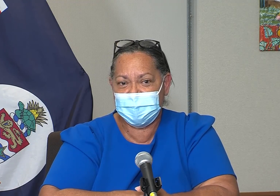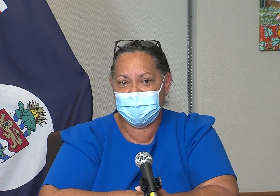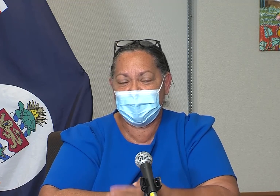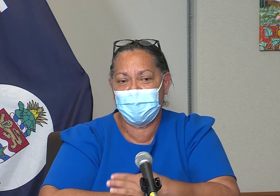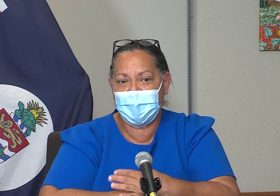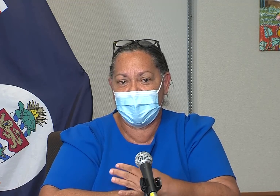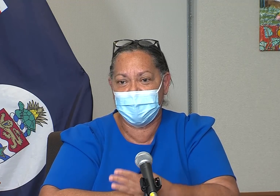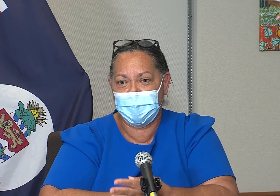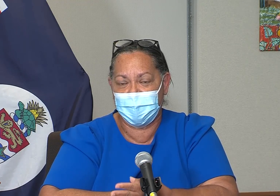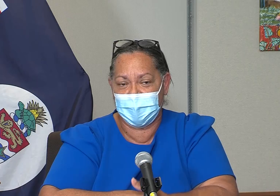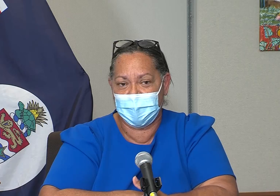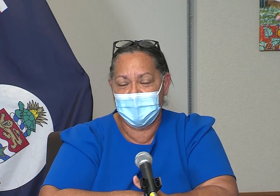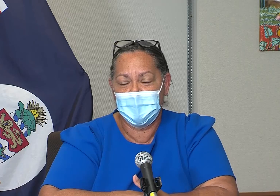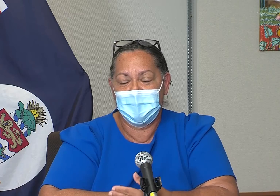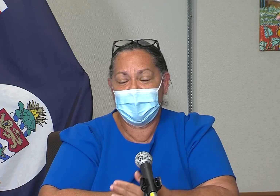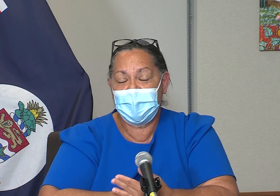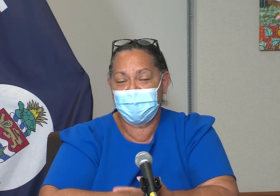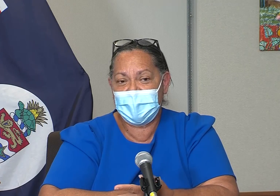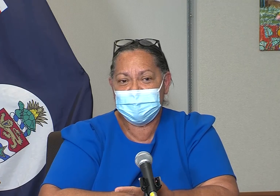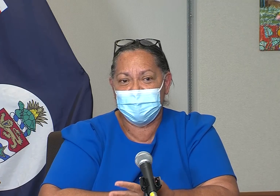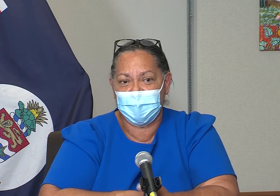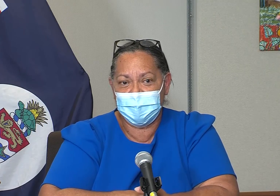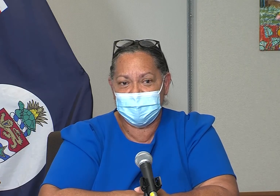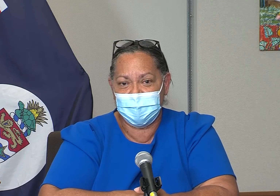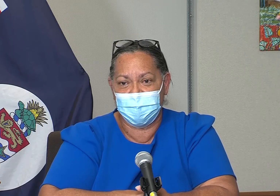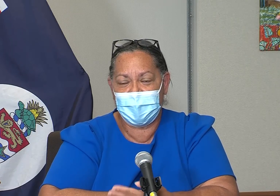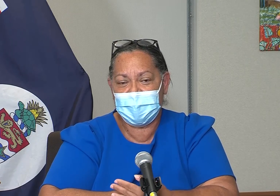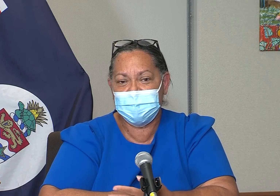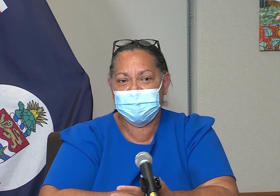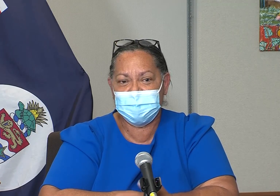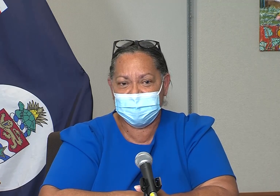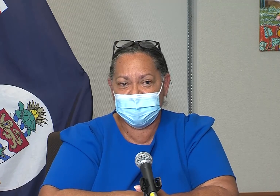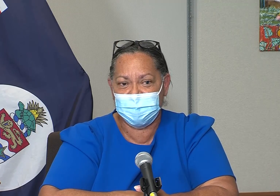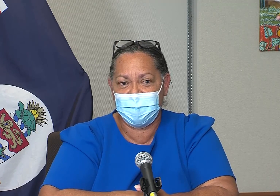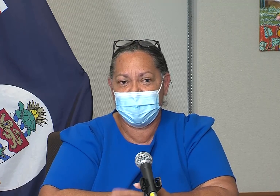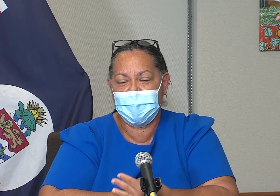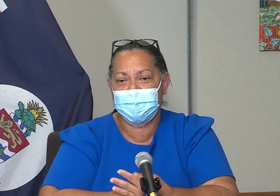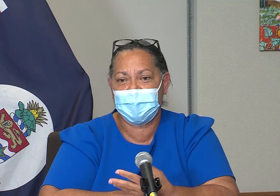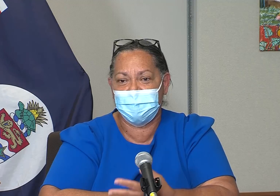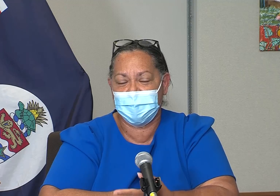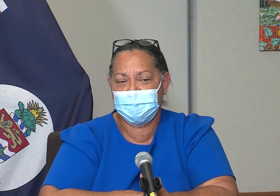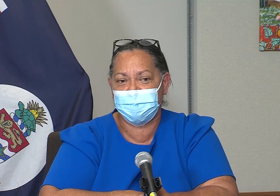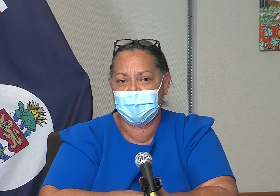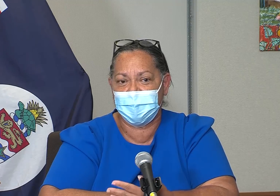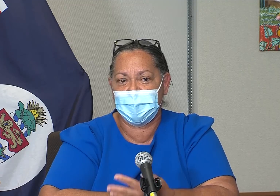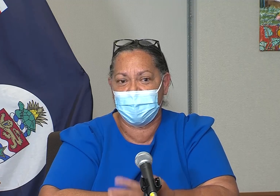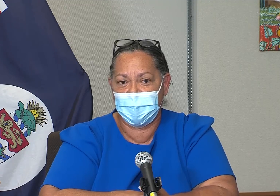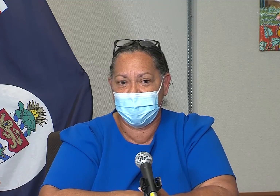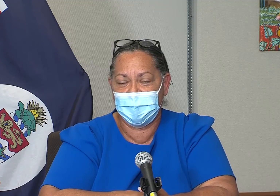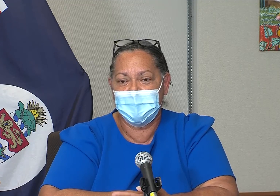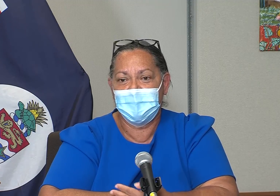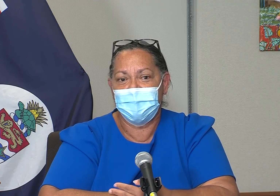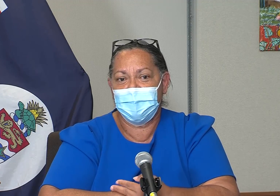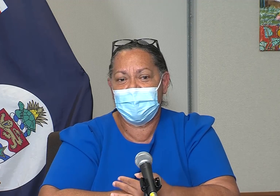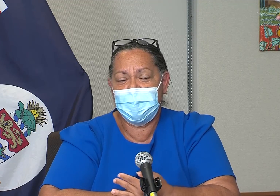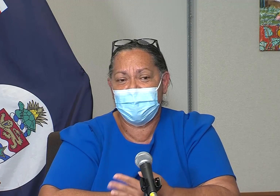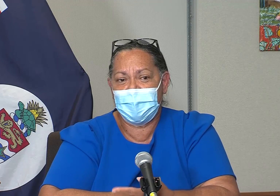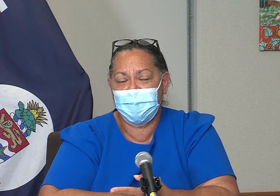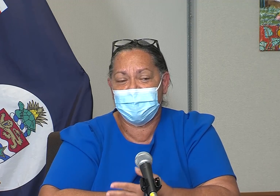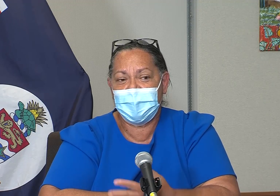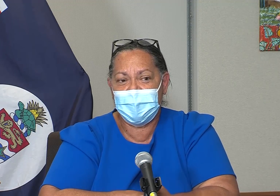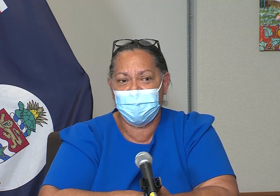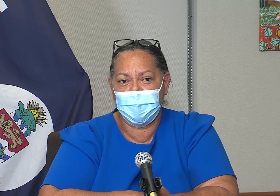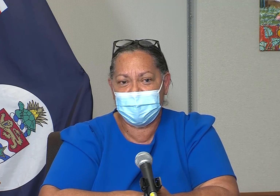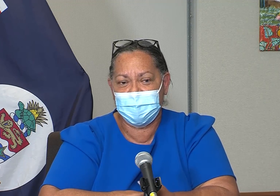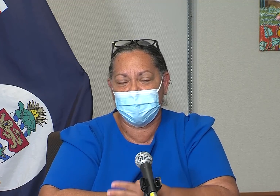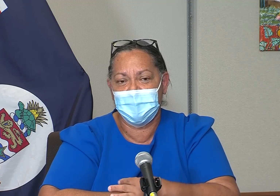high seas and became the envy of the world. The late Russell Johnson, back in the 60s, when we had to diversify our economy, came up